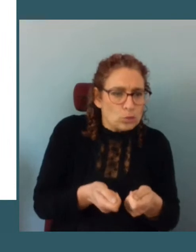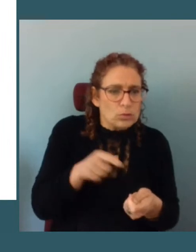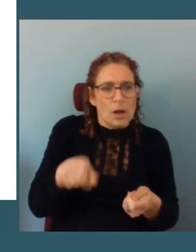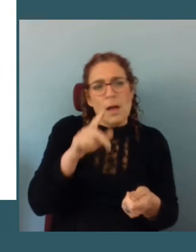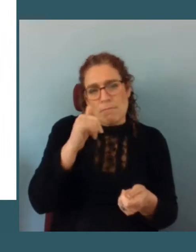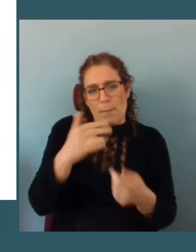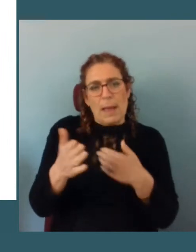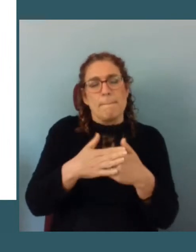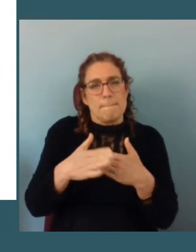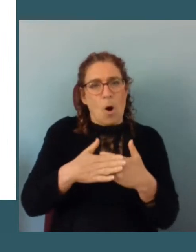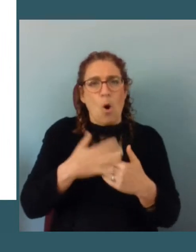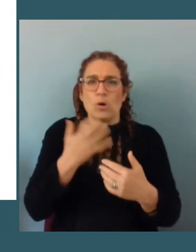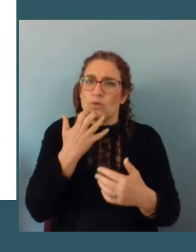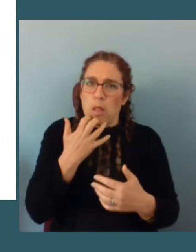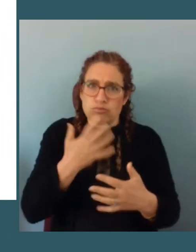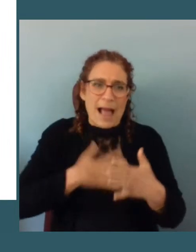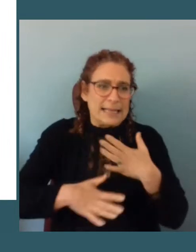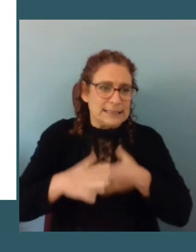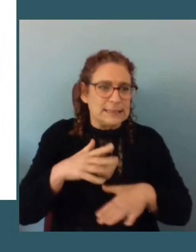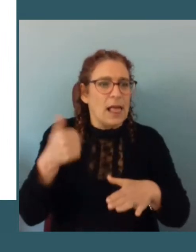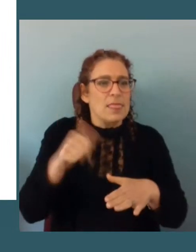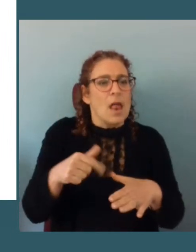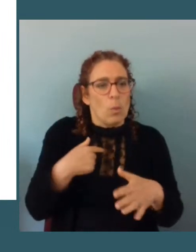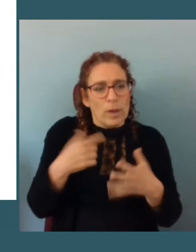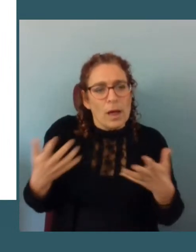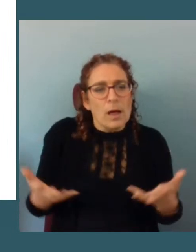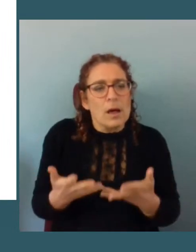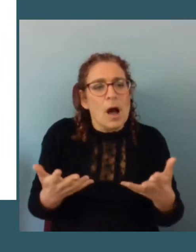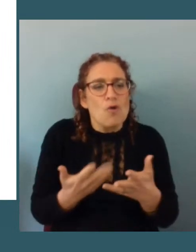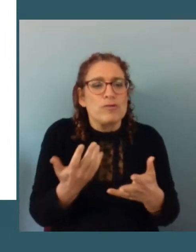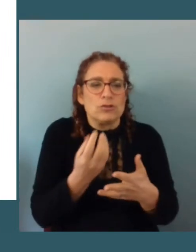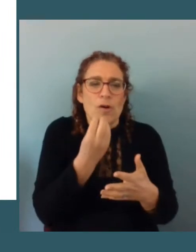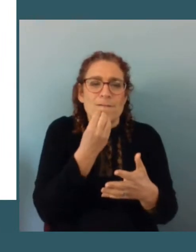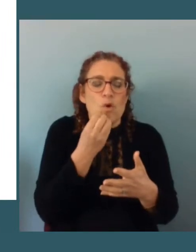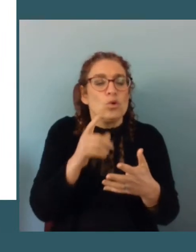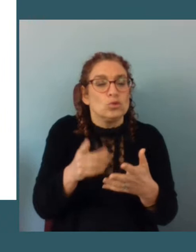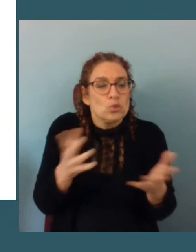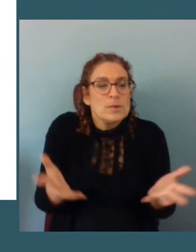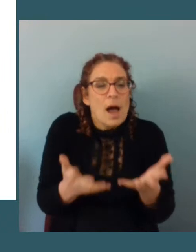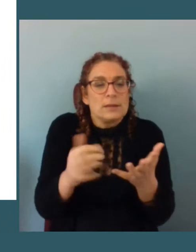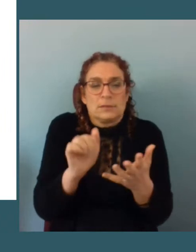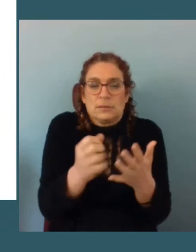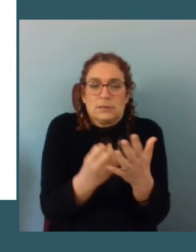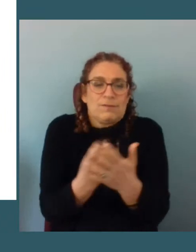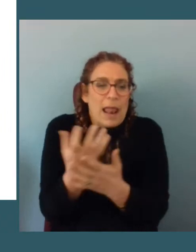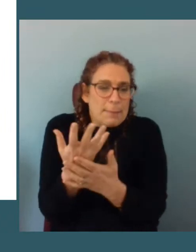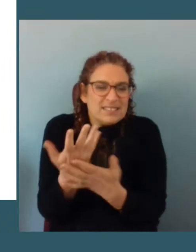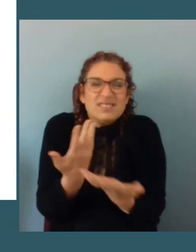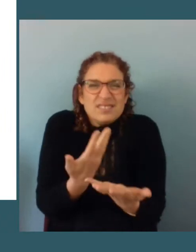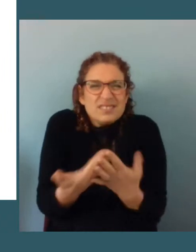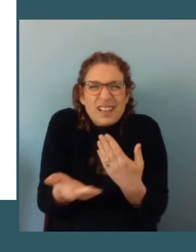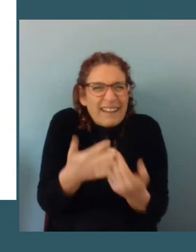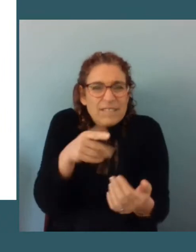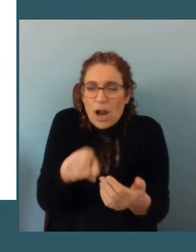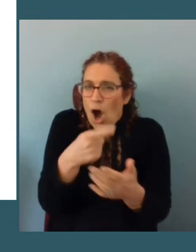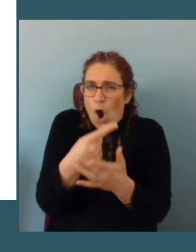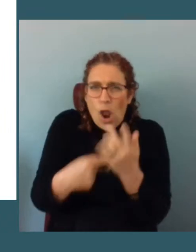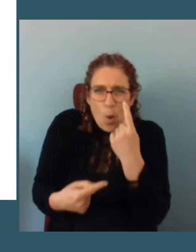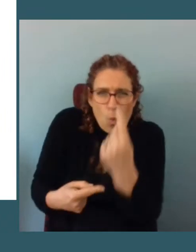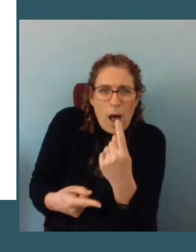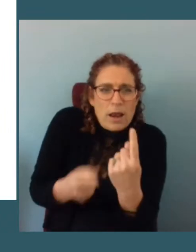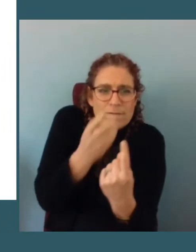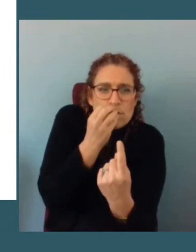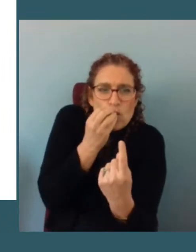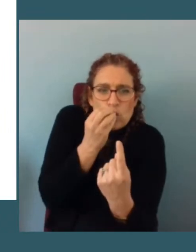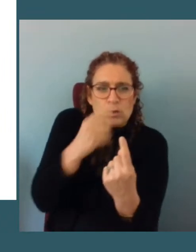And then we would encourage foods to enhance kind of that development. So even if they're only managing one food, we'd make sure that